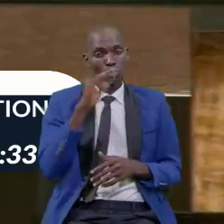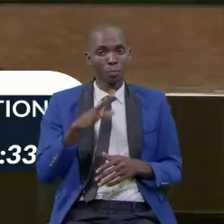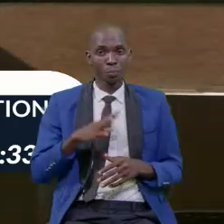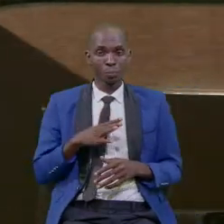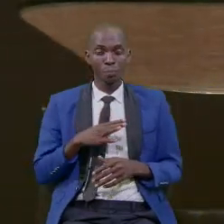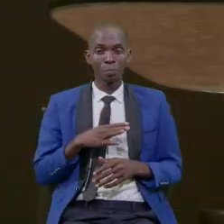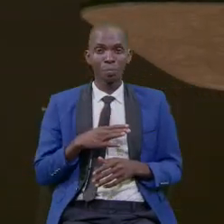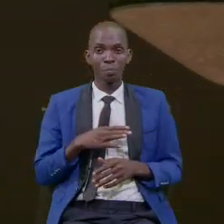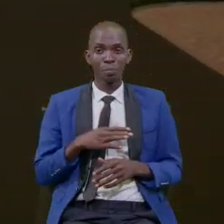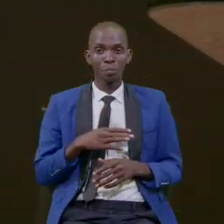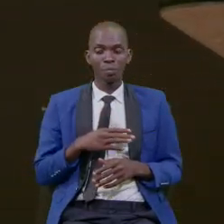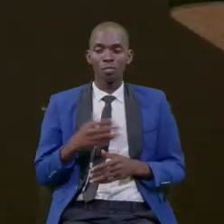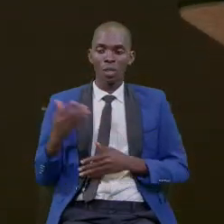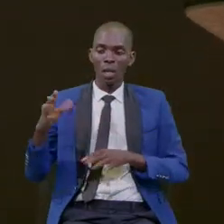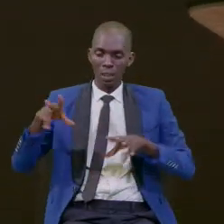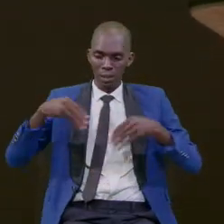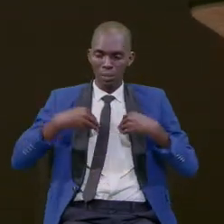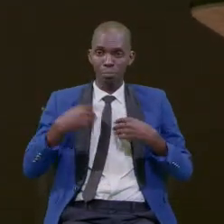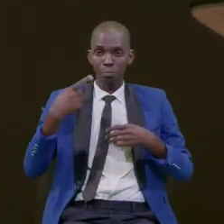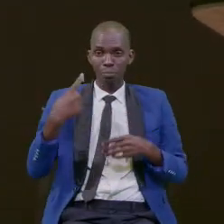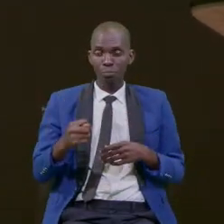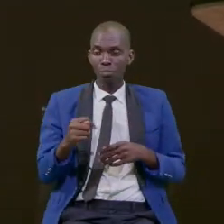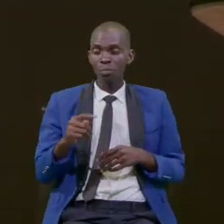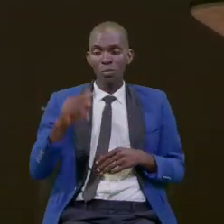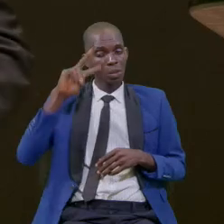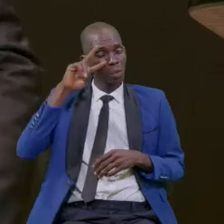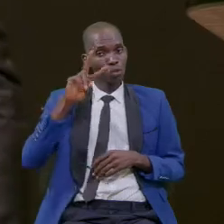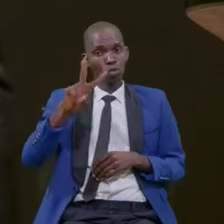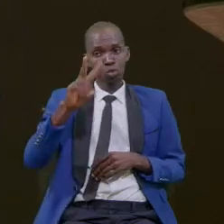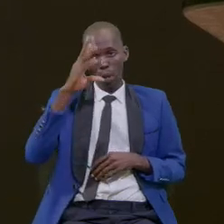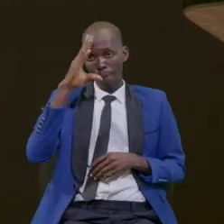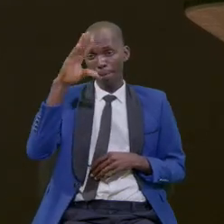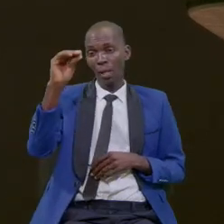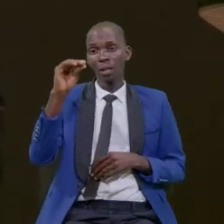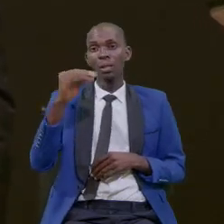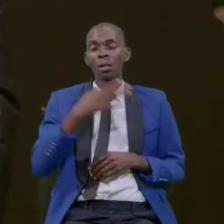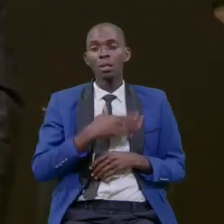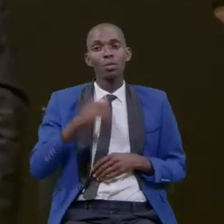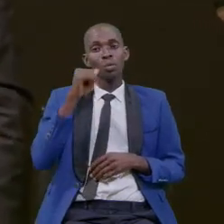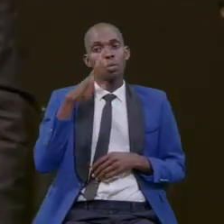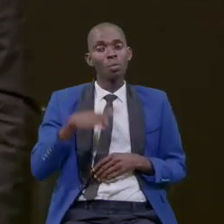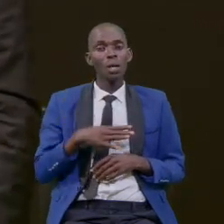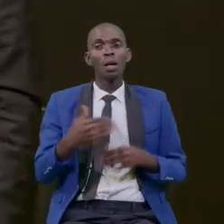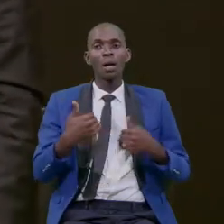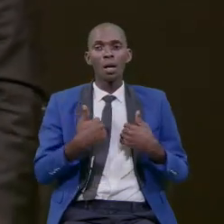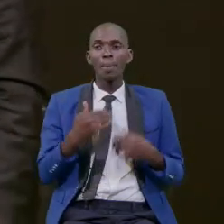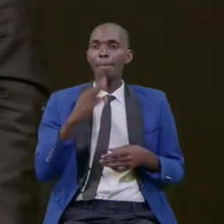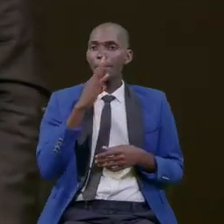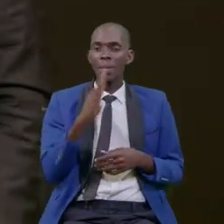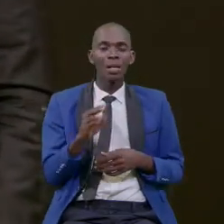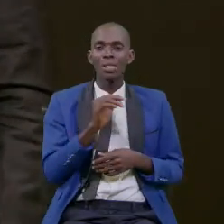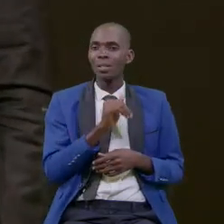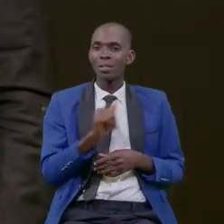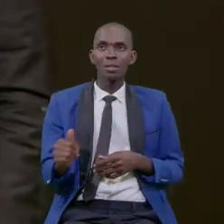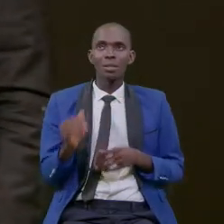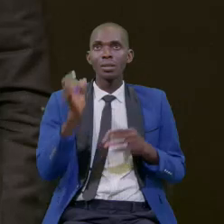the spies, men, two men. And she had been an abominable,